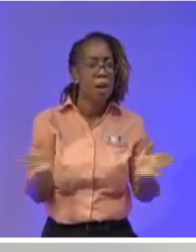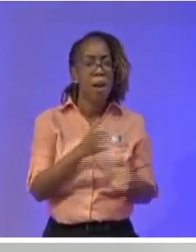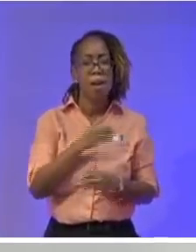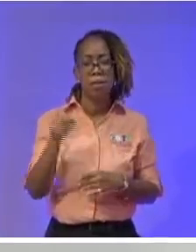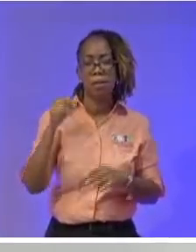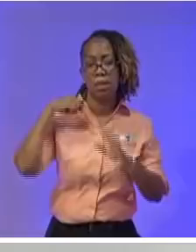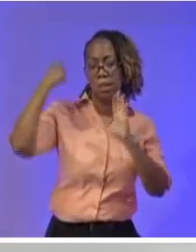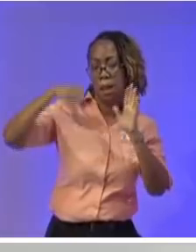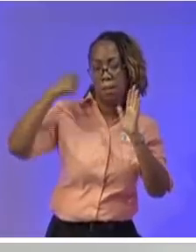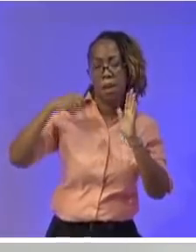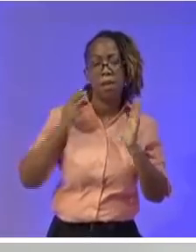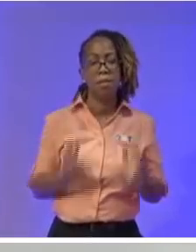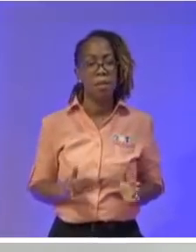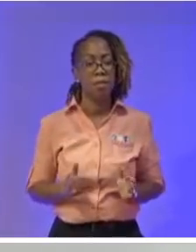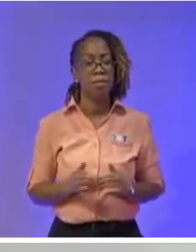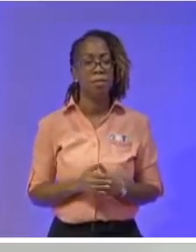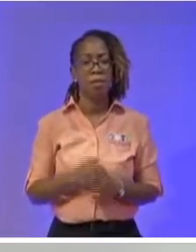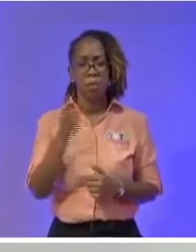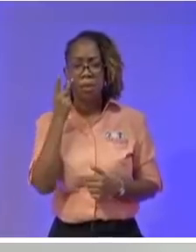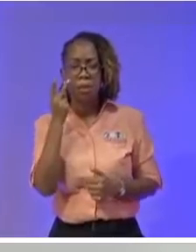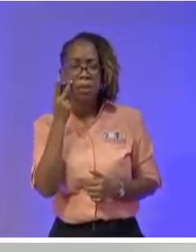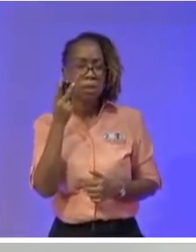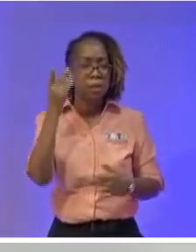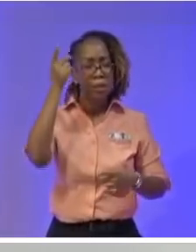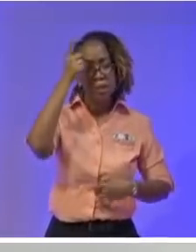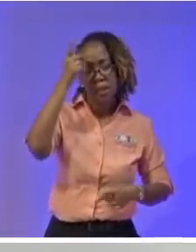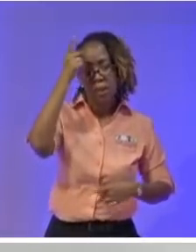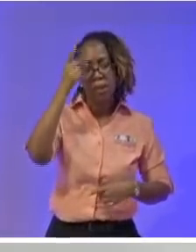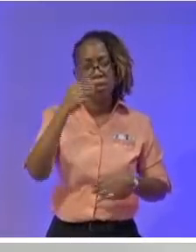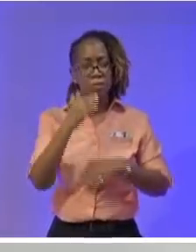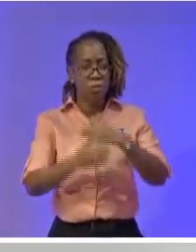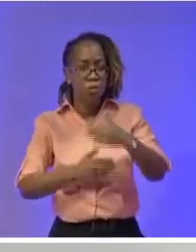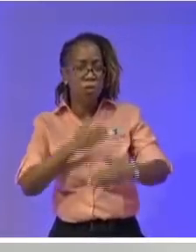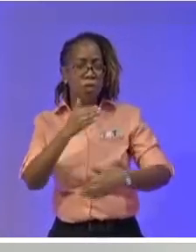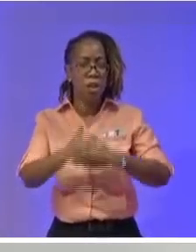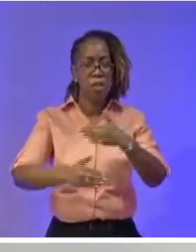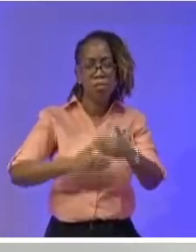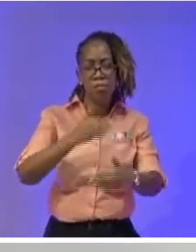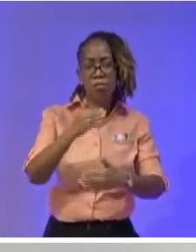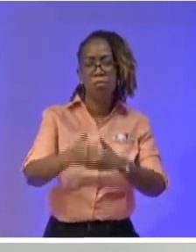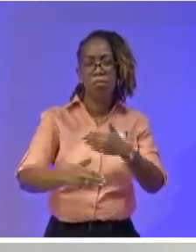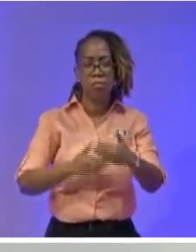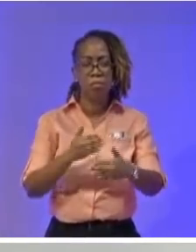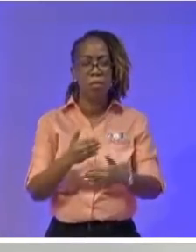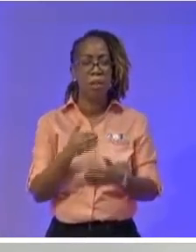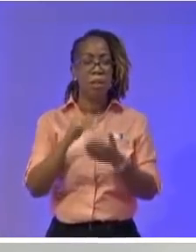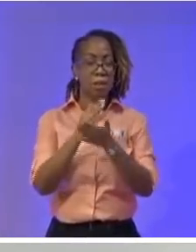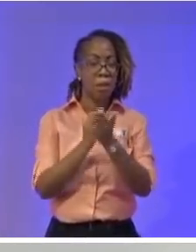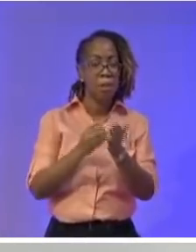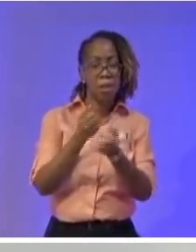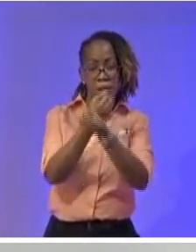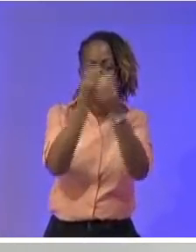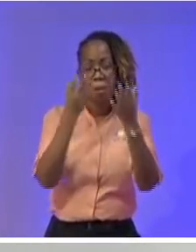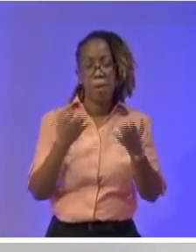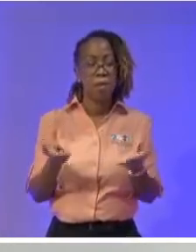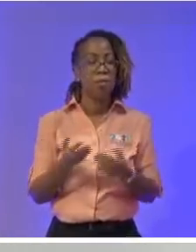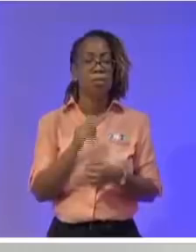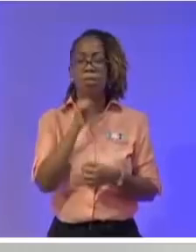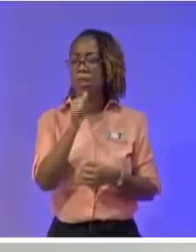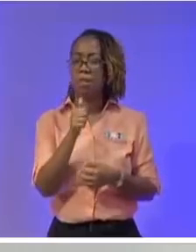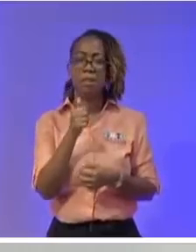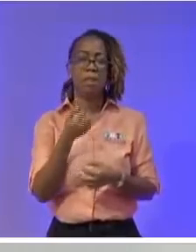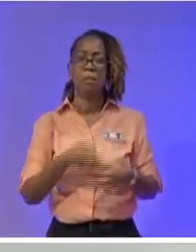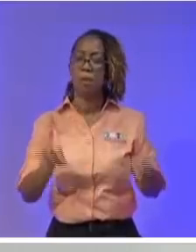disease evolves, some information may no longer hold the importance that it used to have.